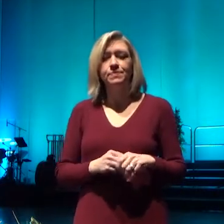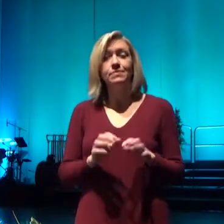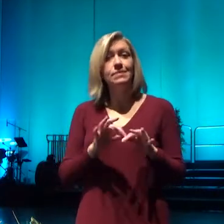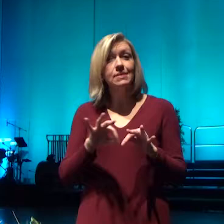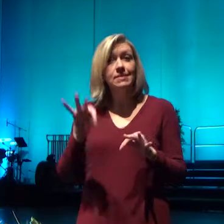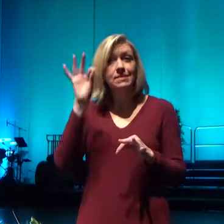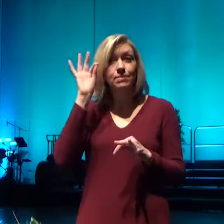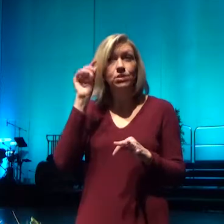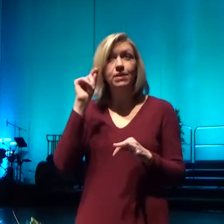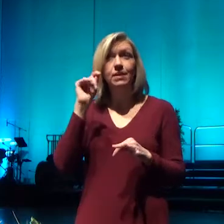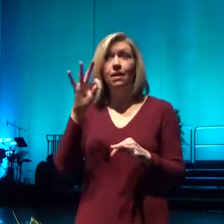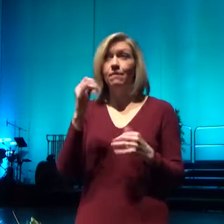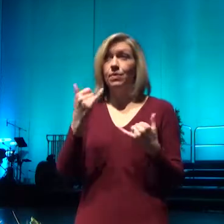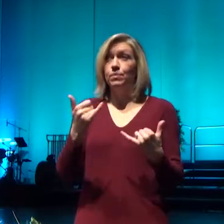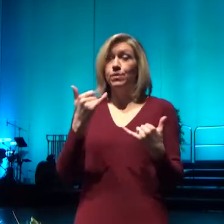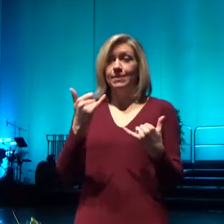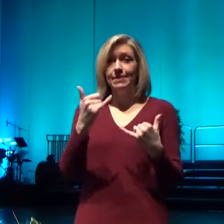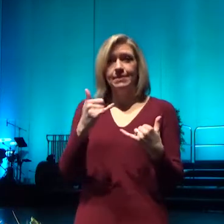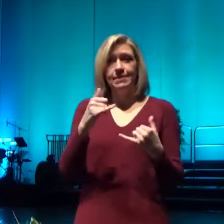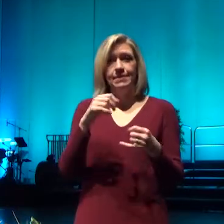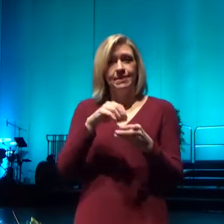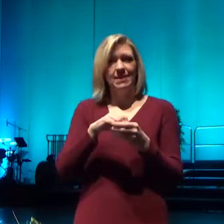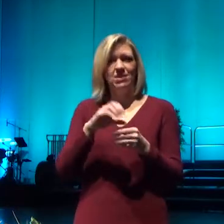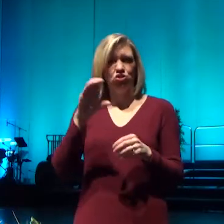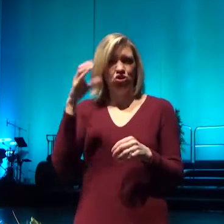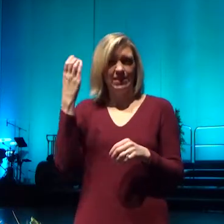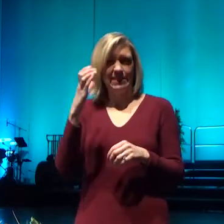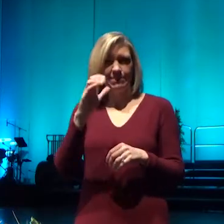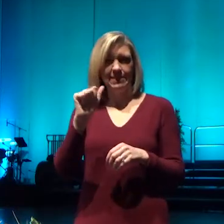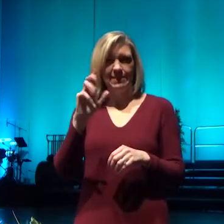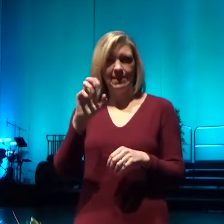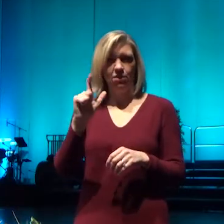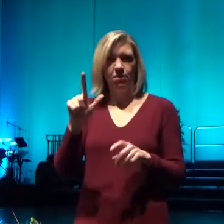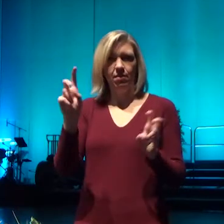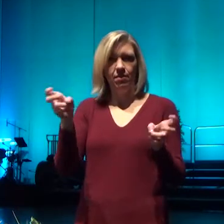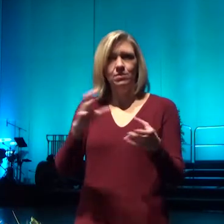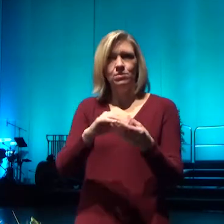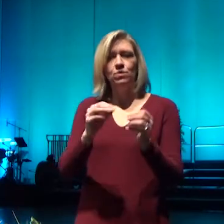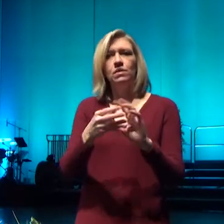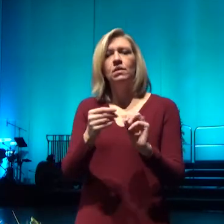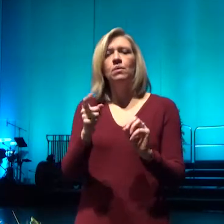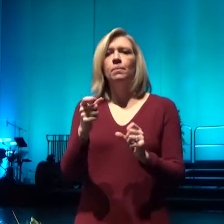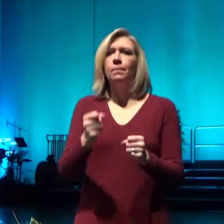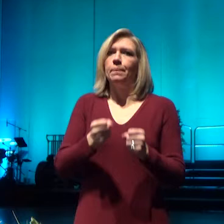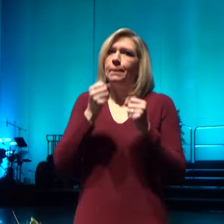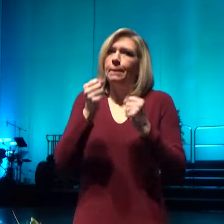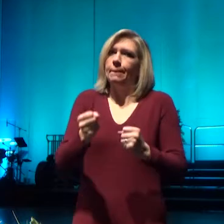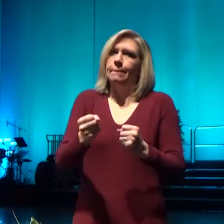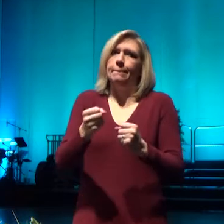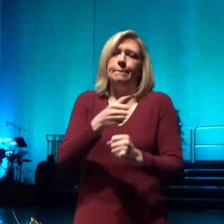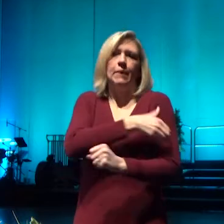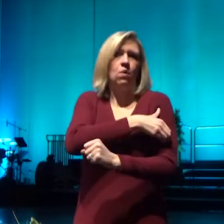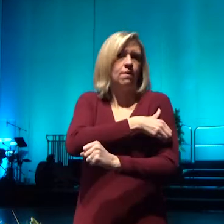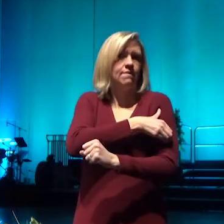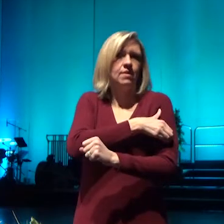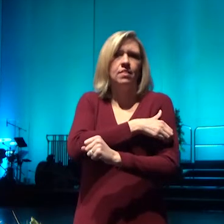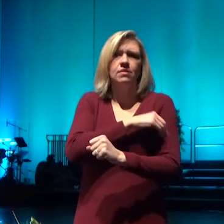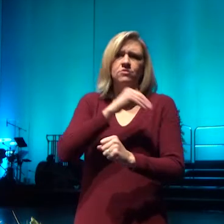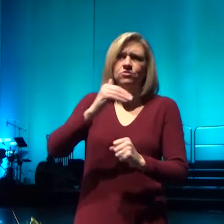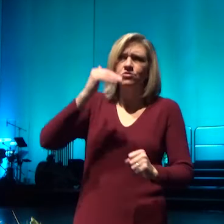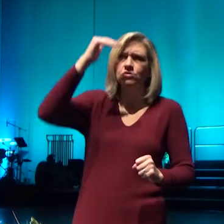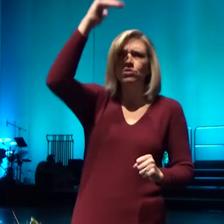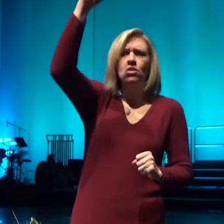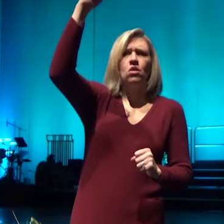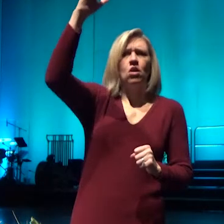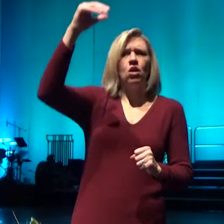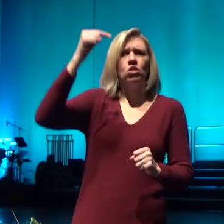spirit of the present in Dickens' A Christmas Carol is the most powerful of beings. He's very tall, and he has